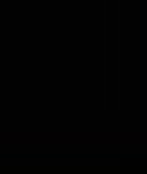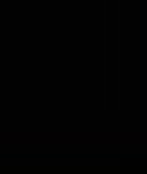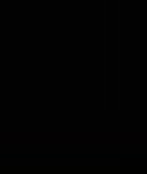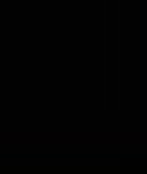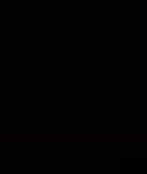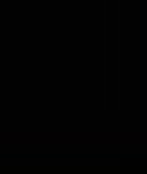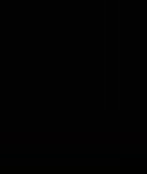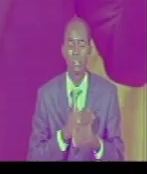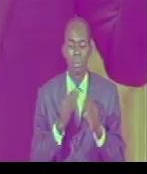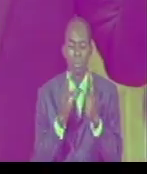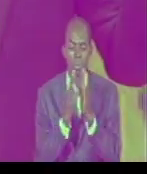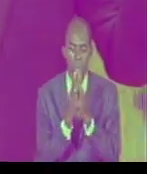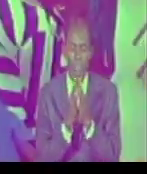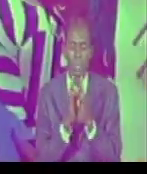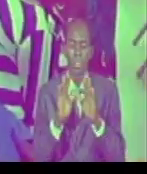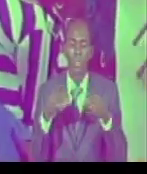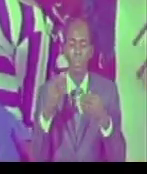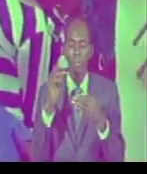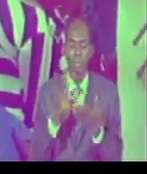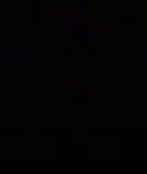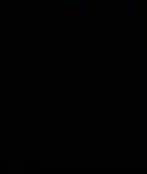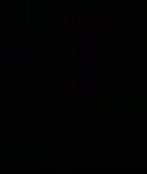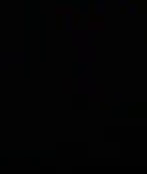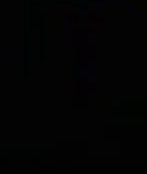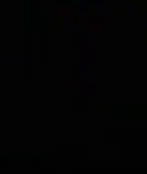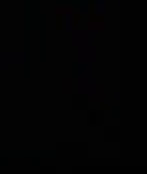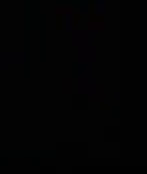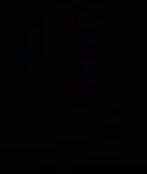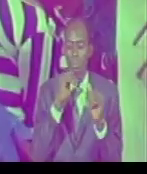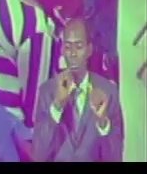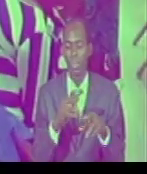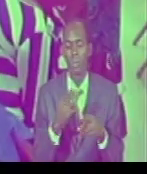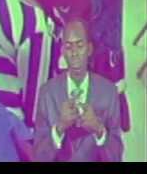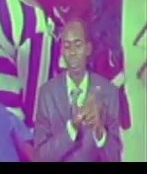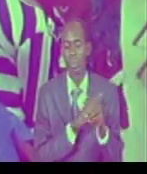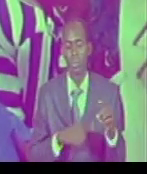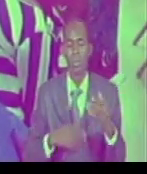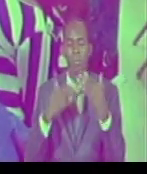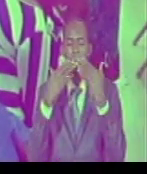him the name of the Lord. Thank him and praise him.